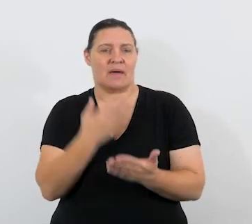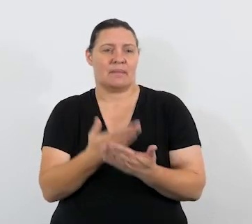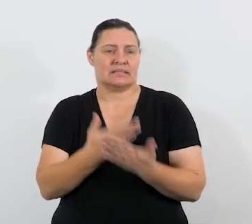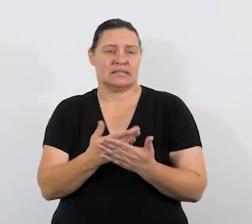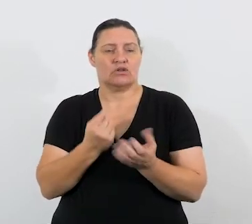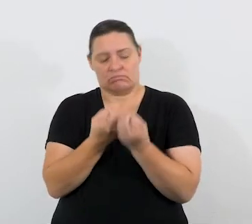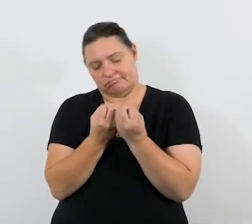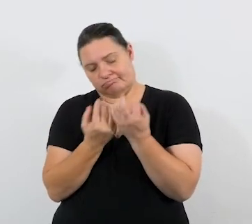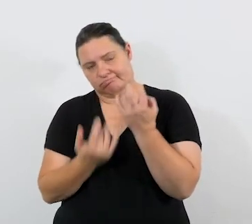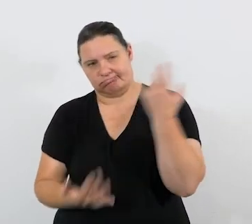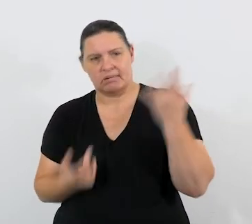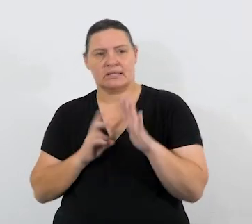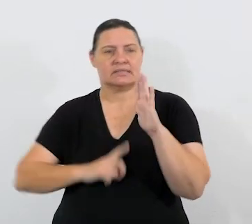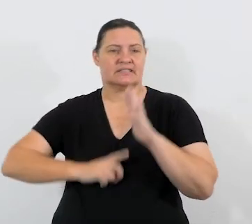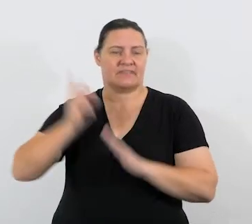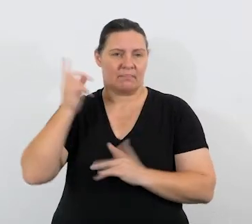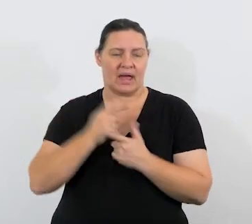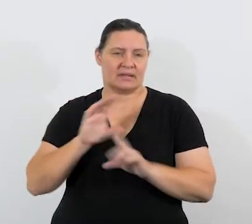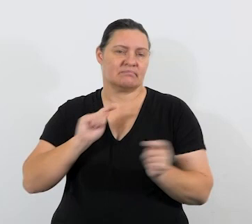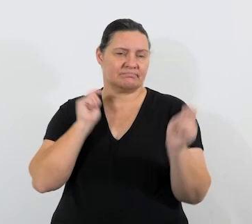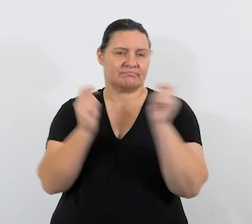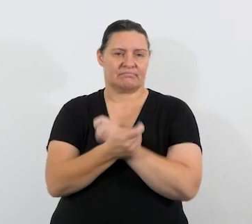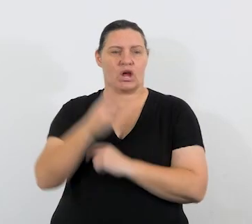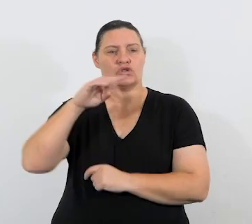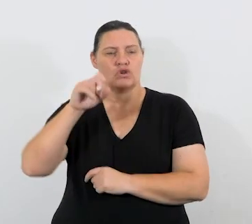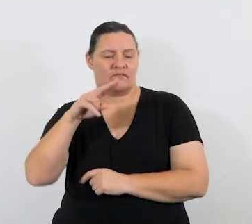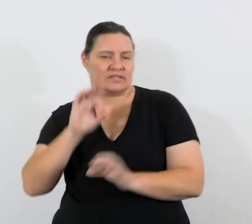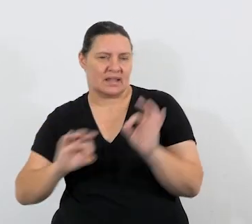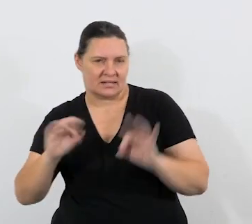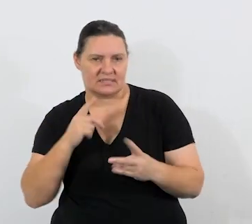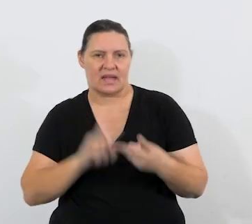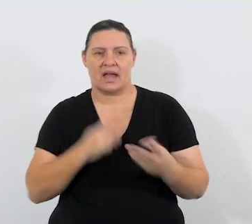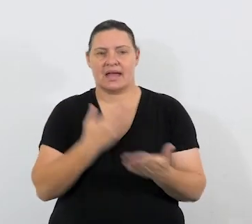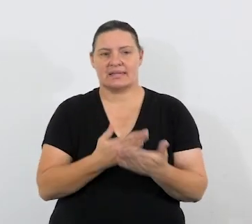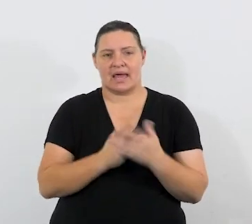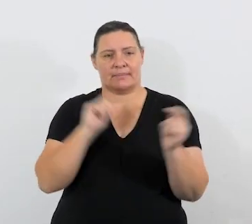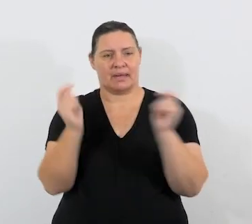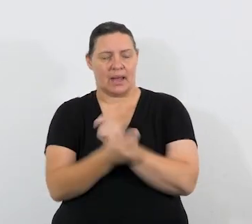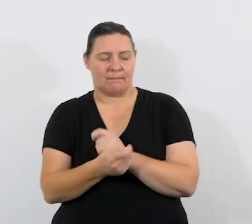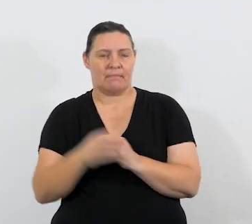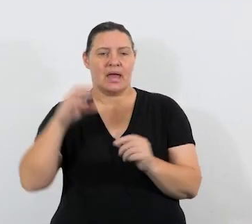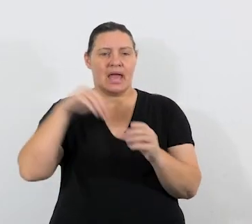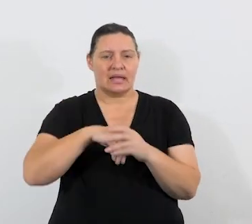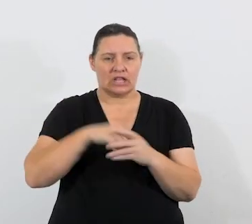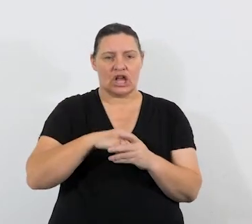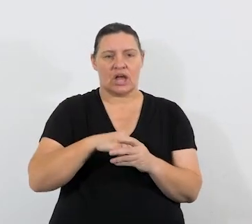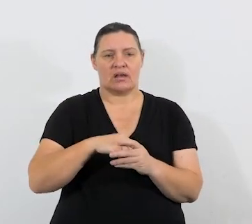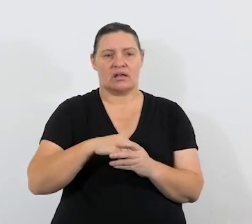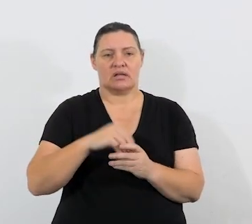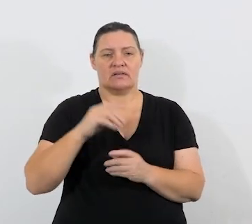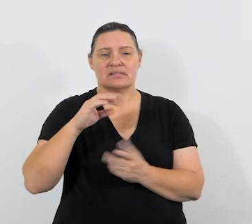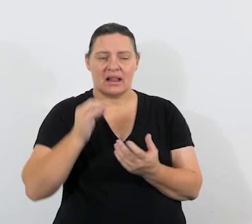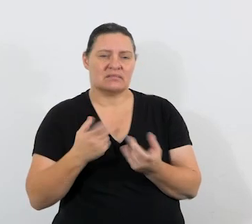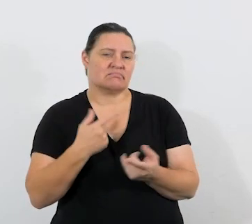the ability to multiply and develop and become nerve cells. They can also become intestinal cells. They can